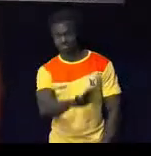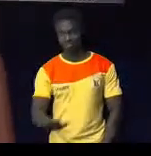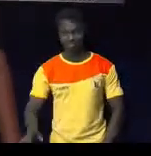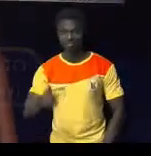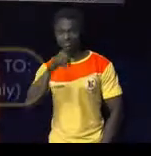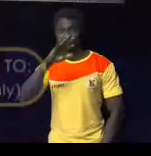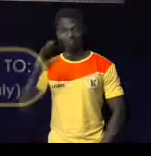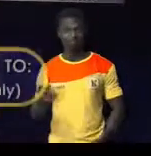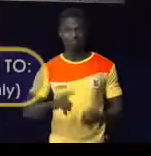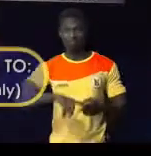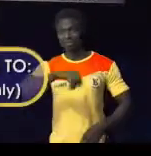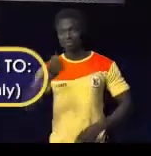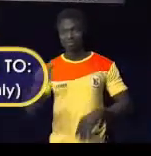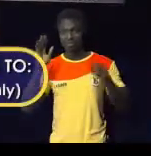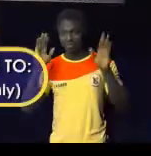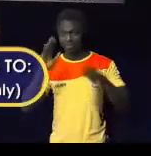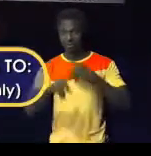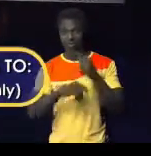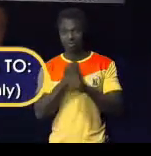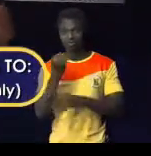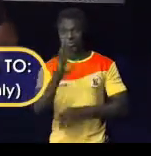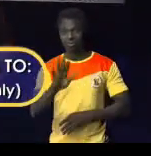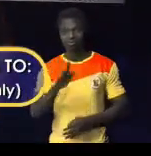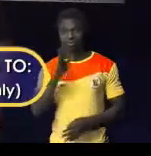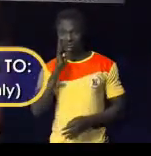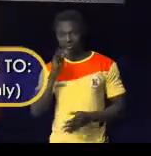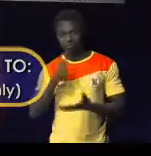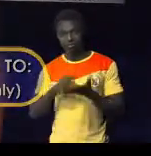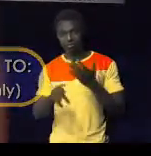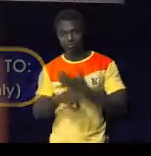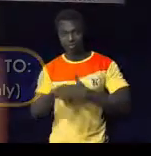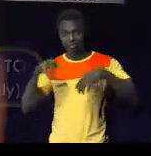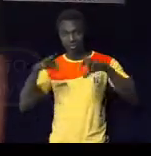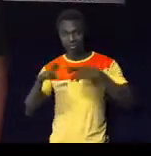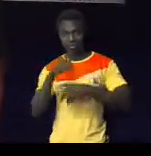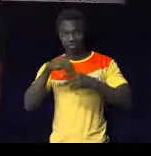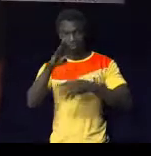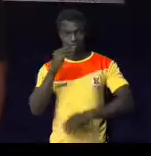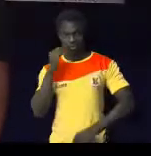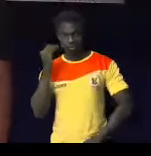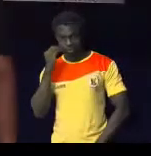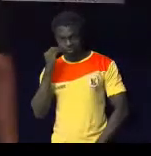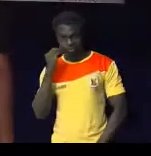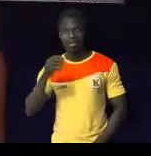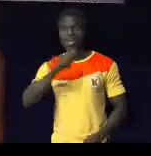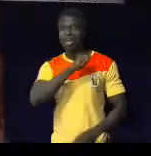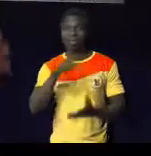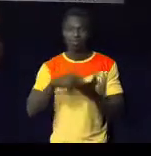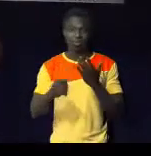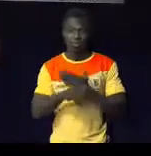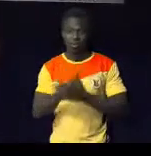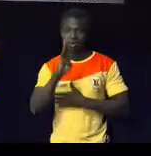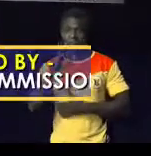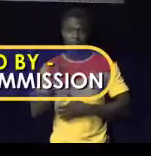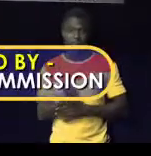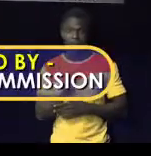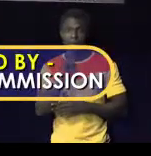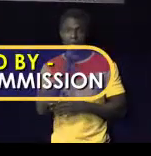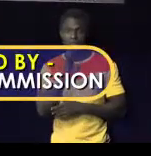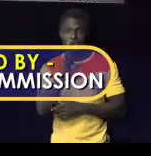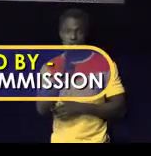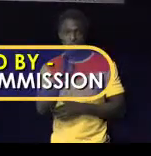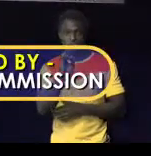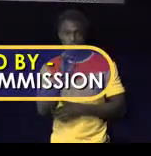Hello, pupils. You're welcome to another wonderful edition of your favorite program, The Classroom in Your Home, a program sponsored